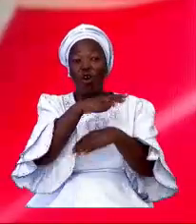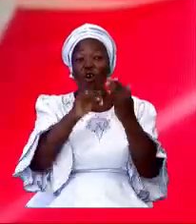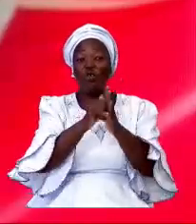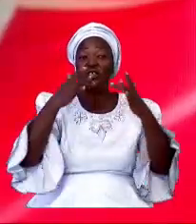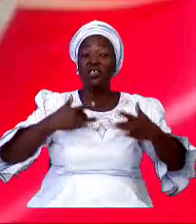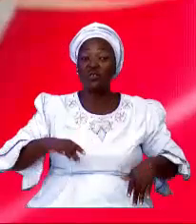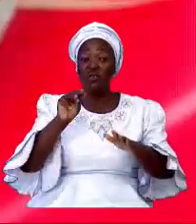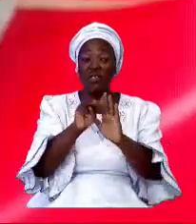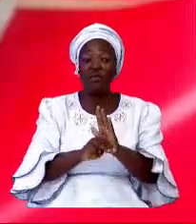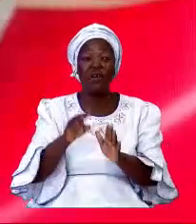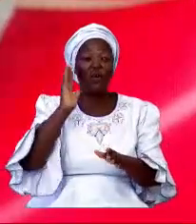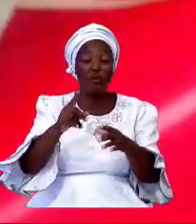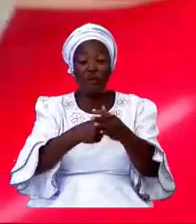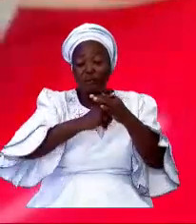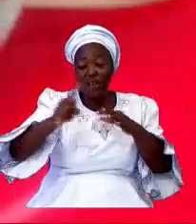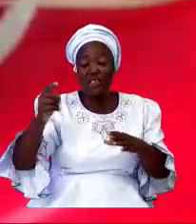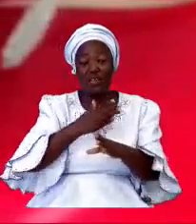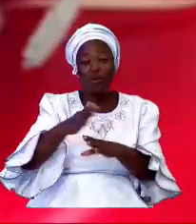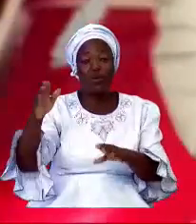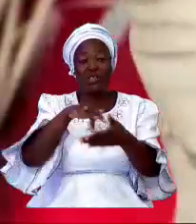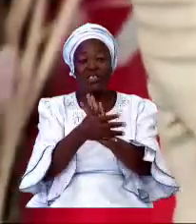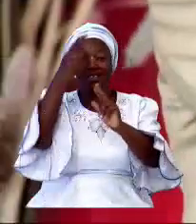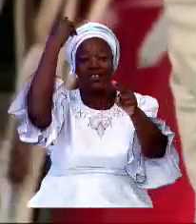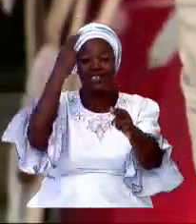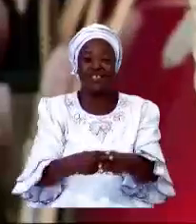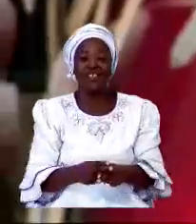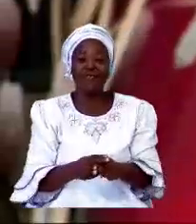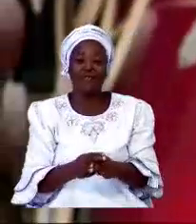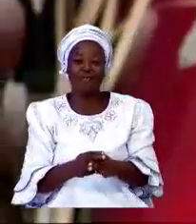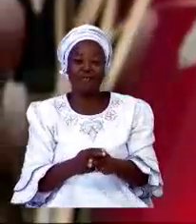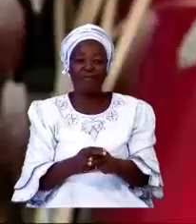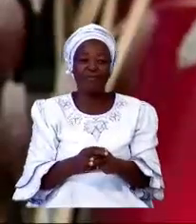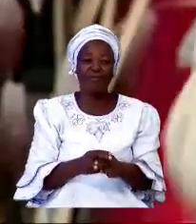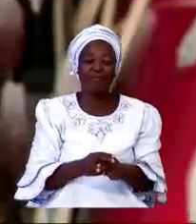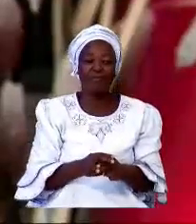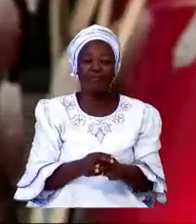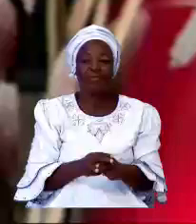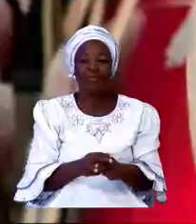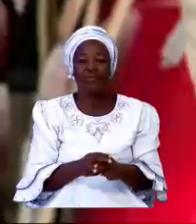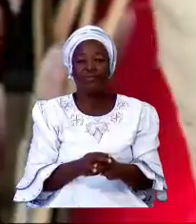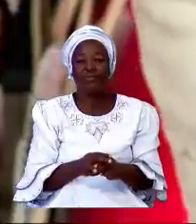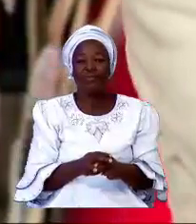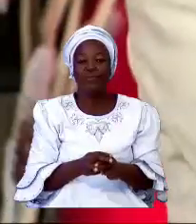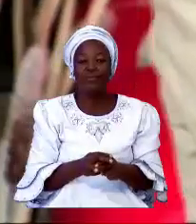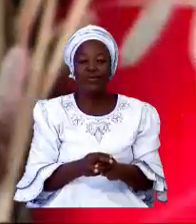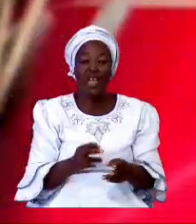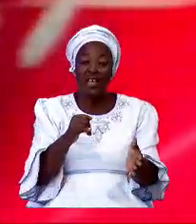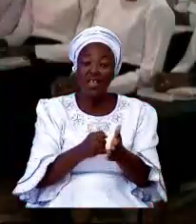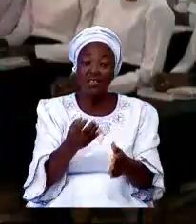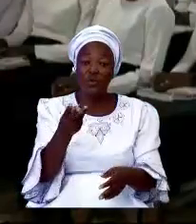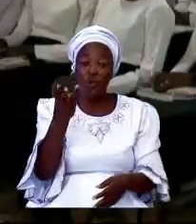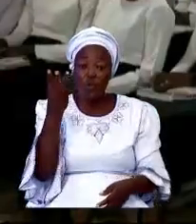freedom will come upon your life. All that discouragement will vanish away in